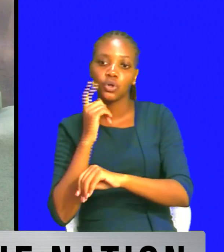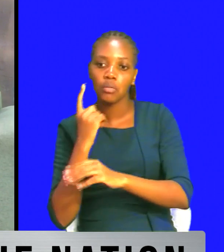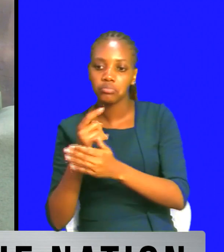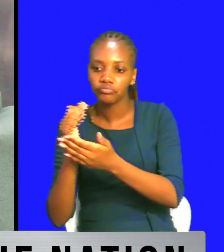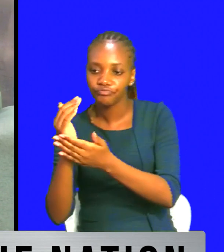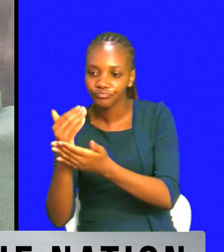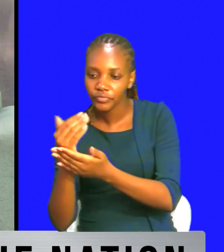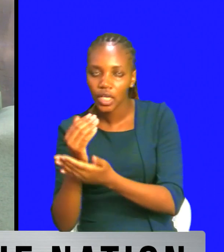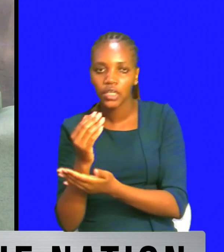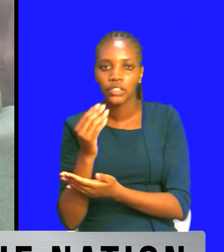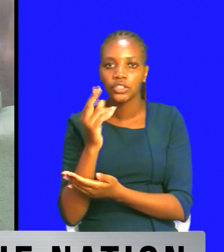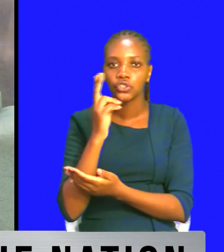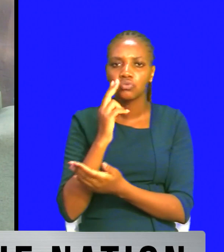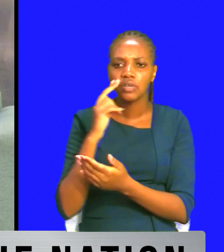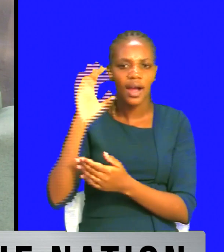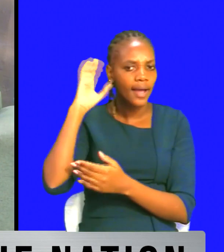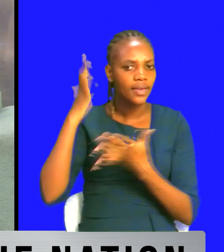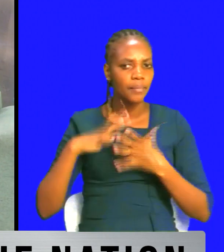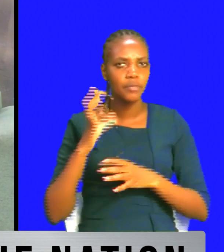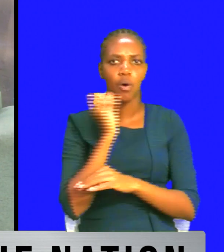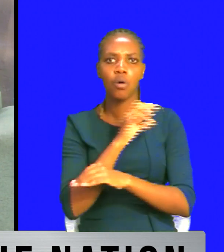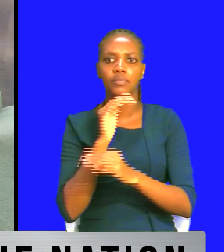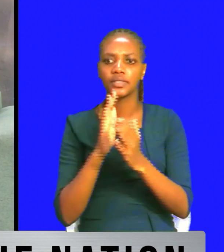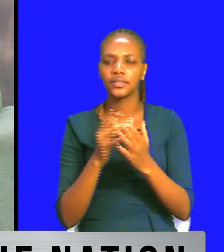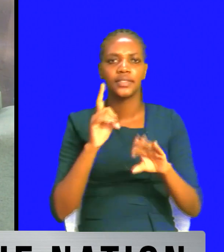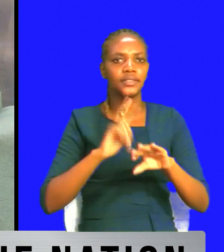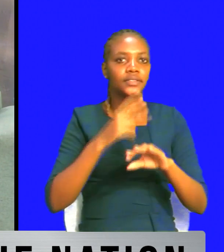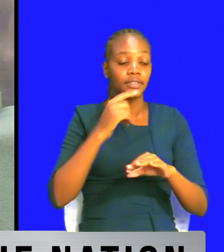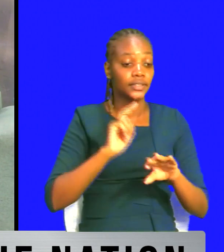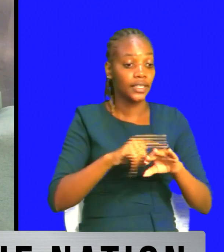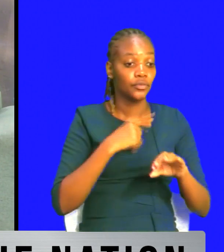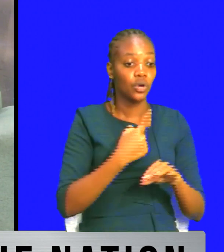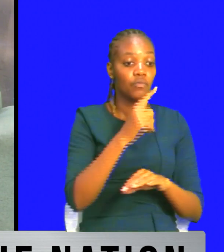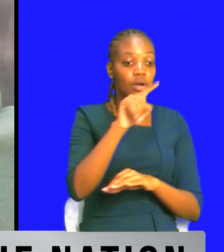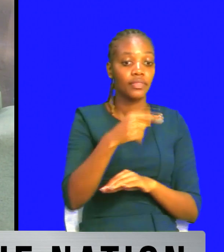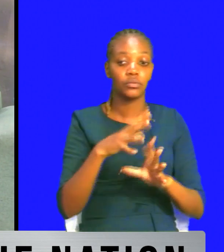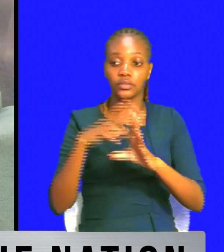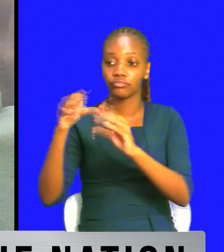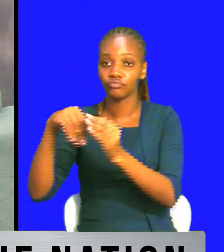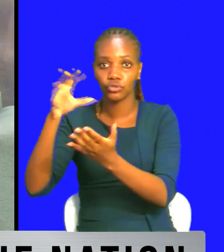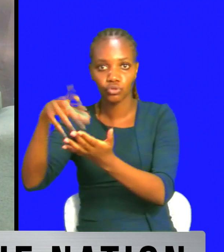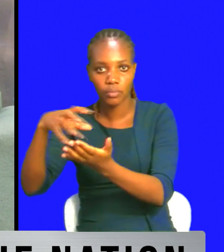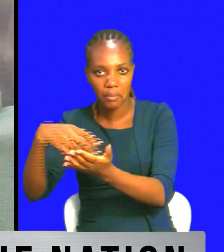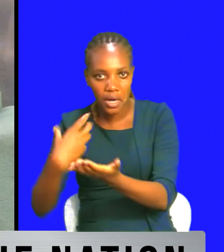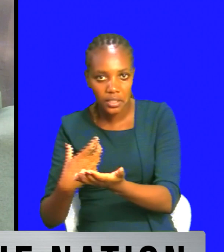buy, right now I hear people crying with 1,000 shillings. You go with it into the supermarket and you're